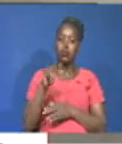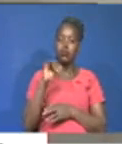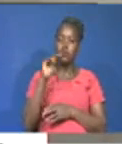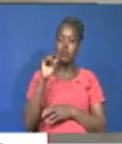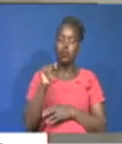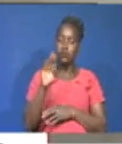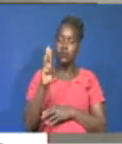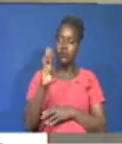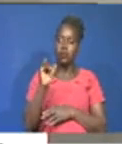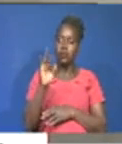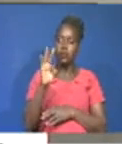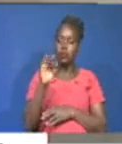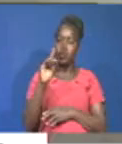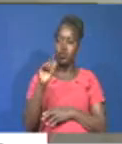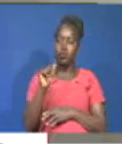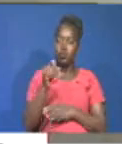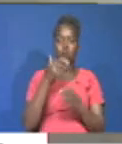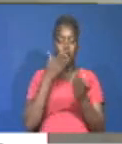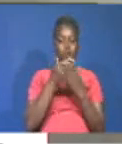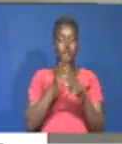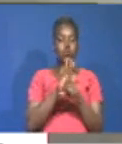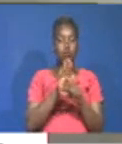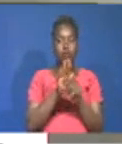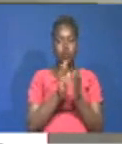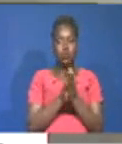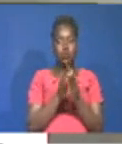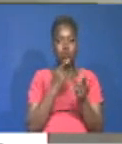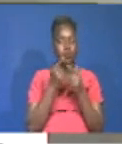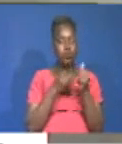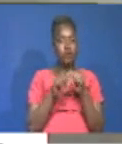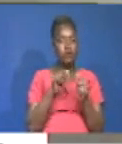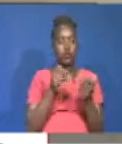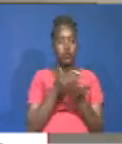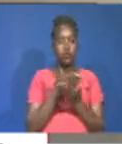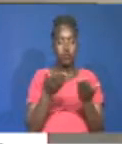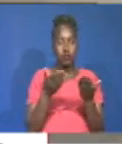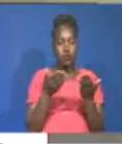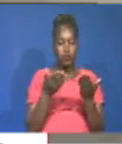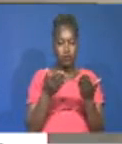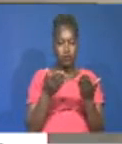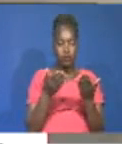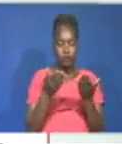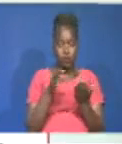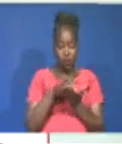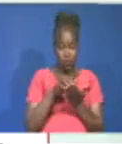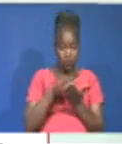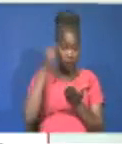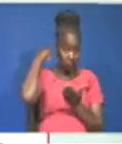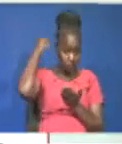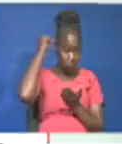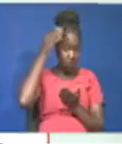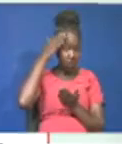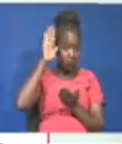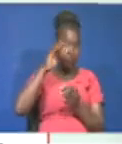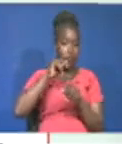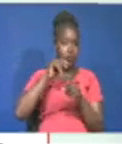thank you very much for your time. You're welcome. Yes. Now, when you talk about it being the Spina Bifida Awareness Month,